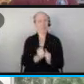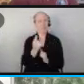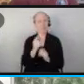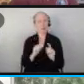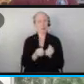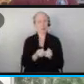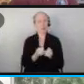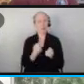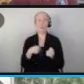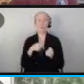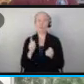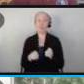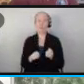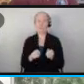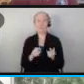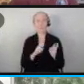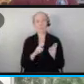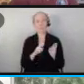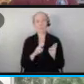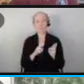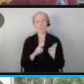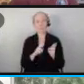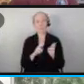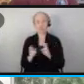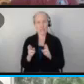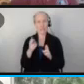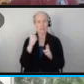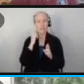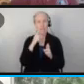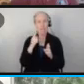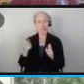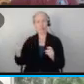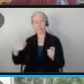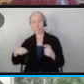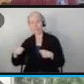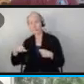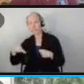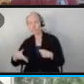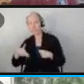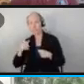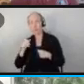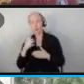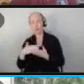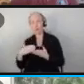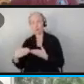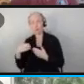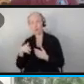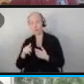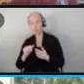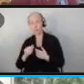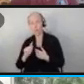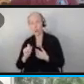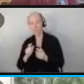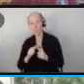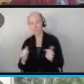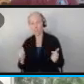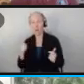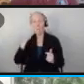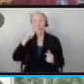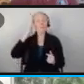concerned about the weight of the additional spare parts. So In the future, I see